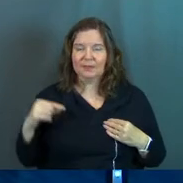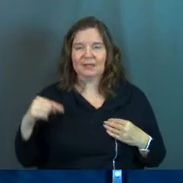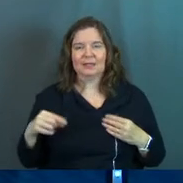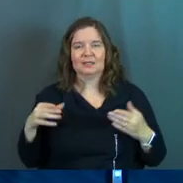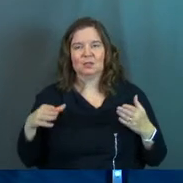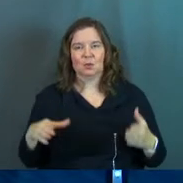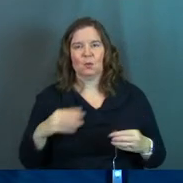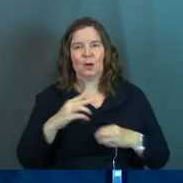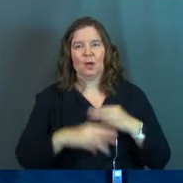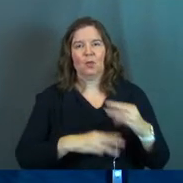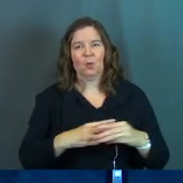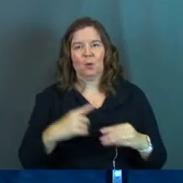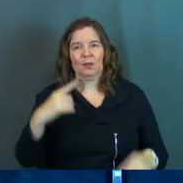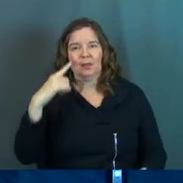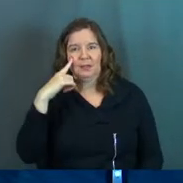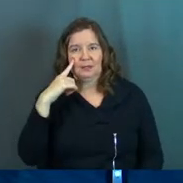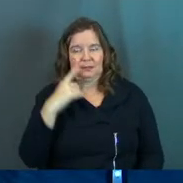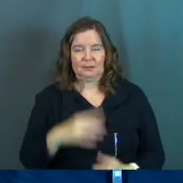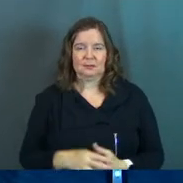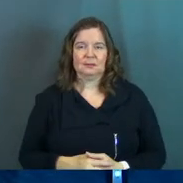This is the way the world thinks.